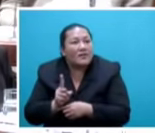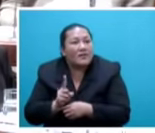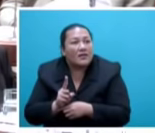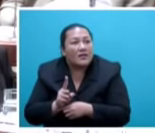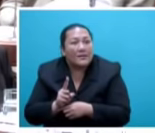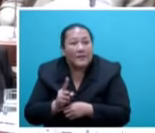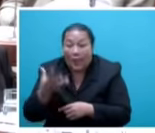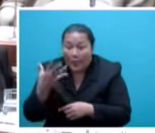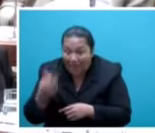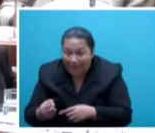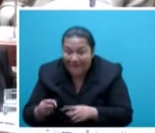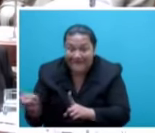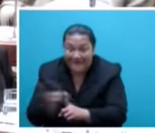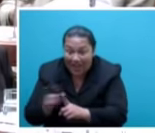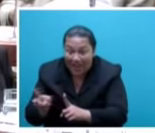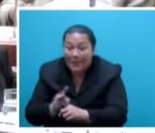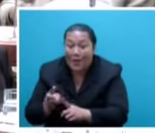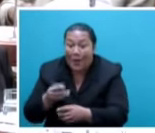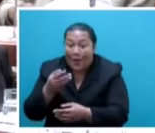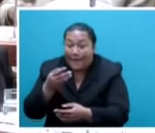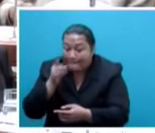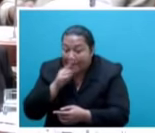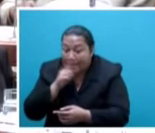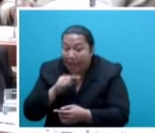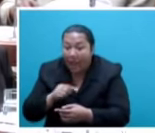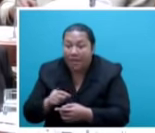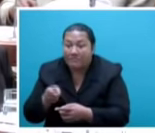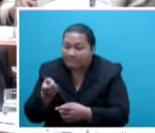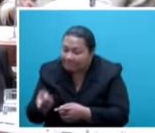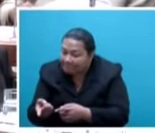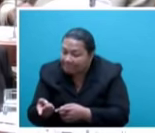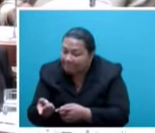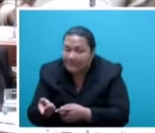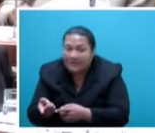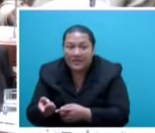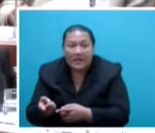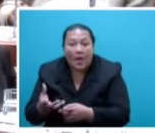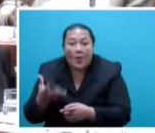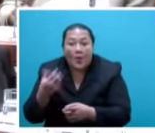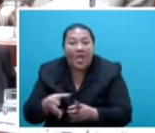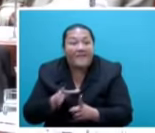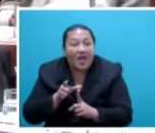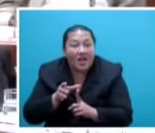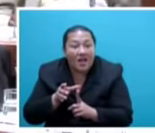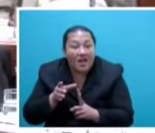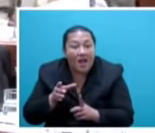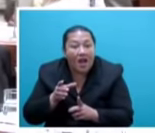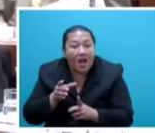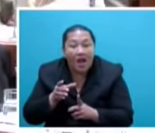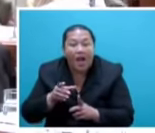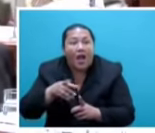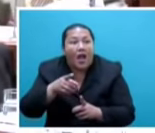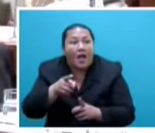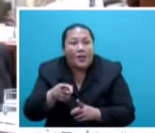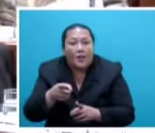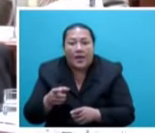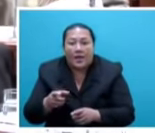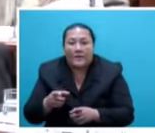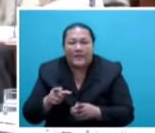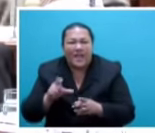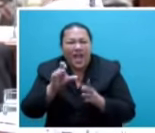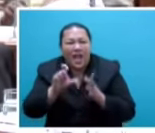on people. Let us look at what we have. A cult that uses violence on people in Fiji. A